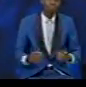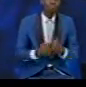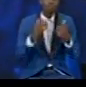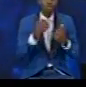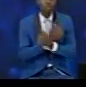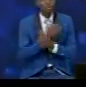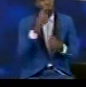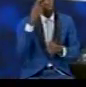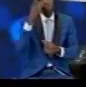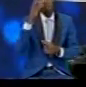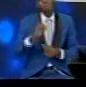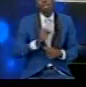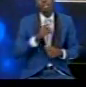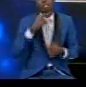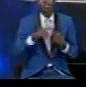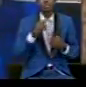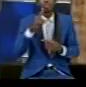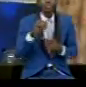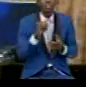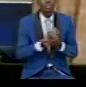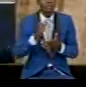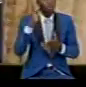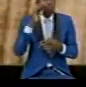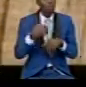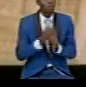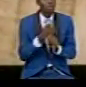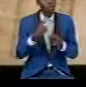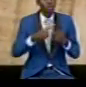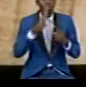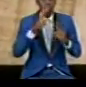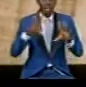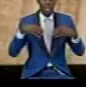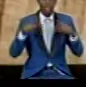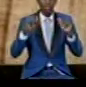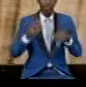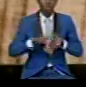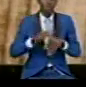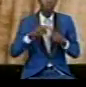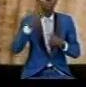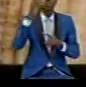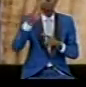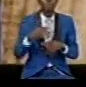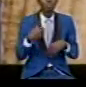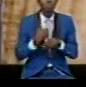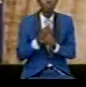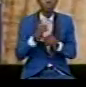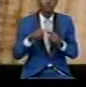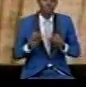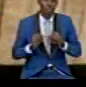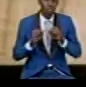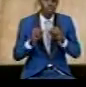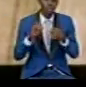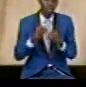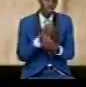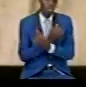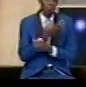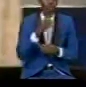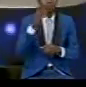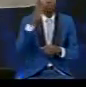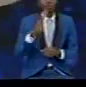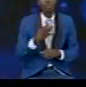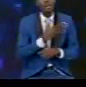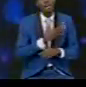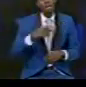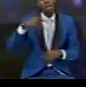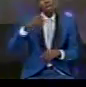I told you, that will make you acceptable to God, that will make you keep in the love of God. And like Paul the Apostle